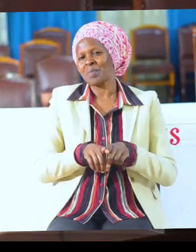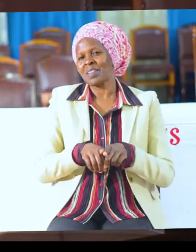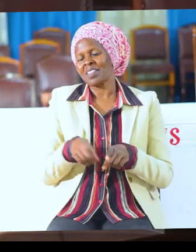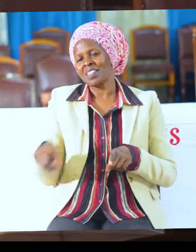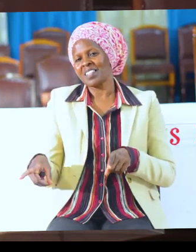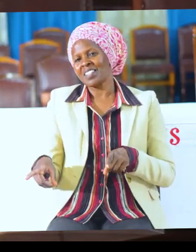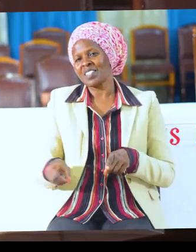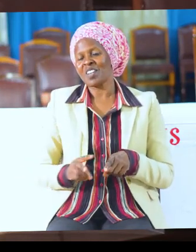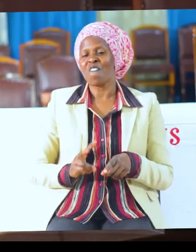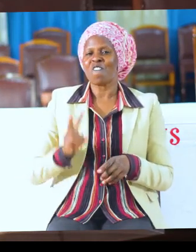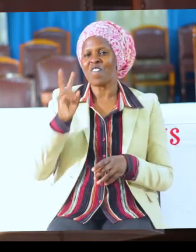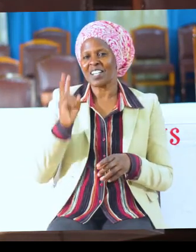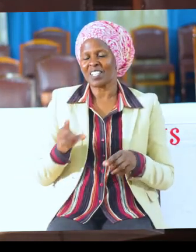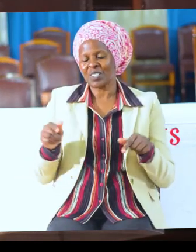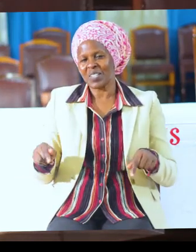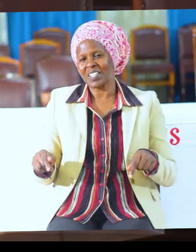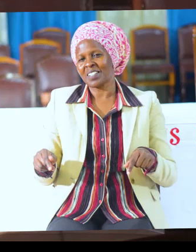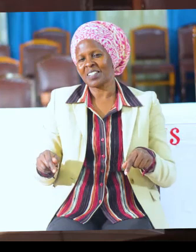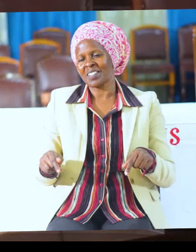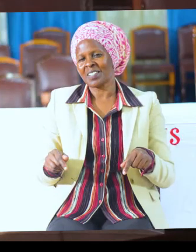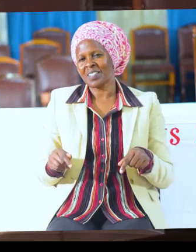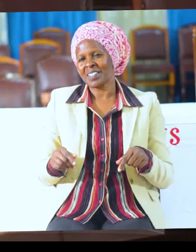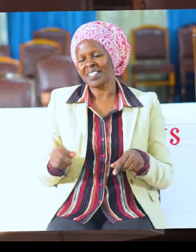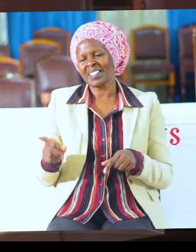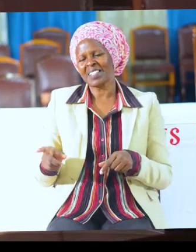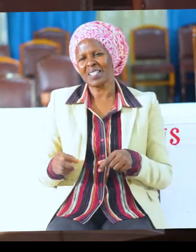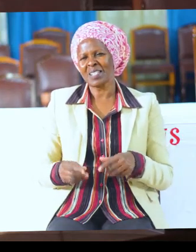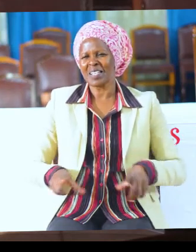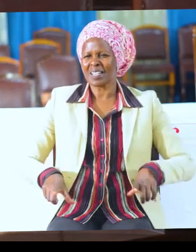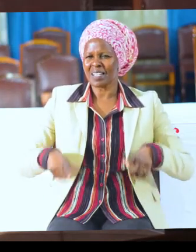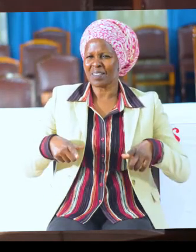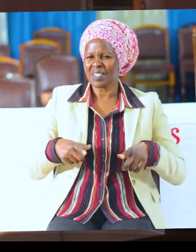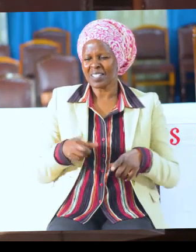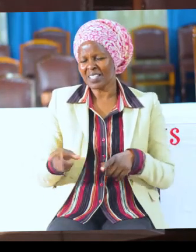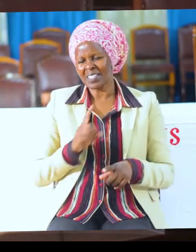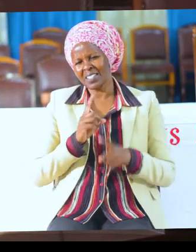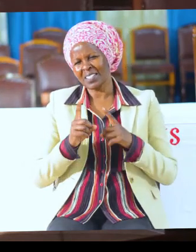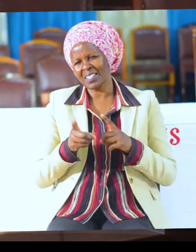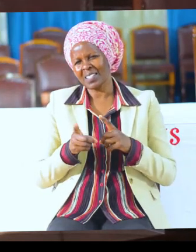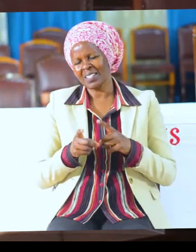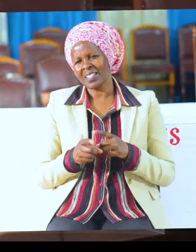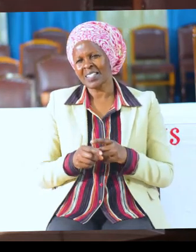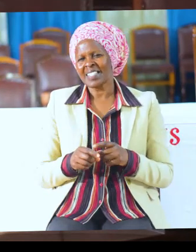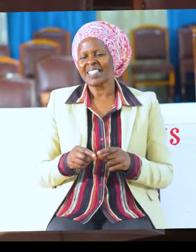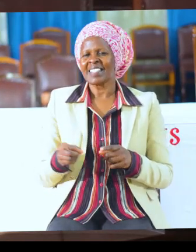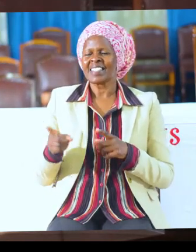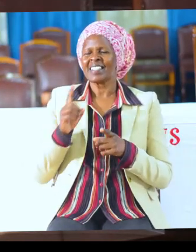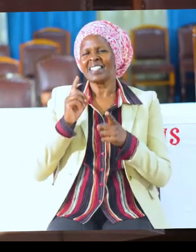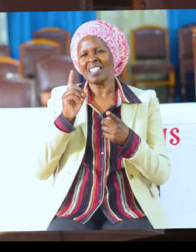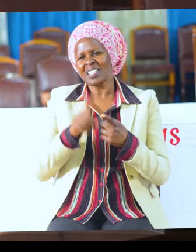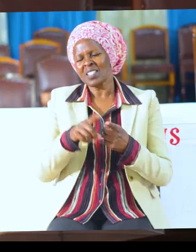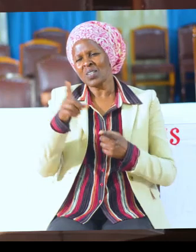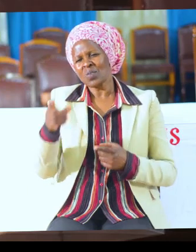was a disease that was threatening his life the way he actually narrated. And therefore he's saying, "Since